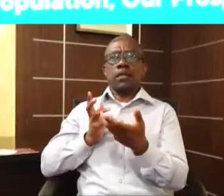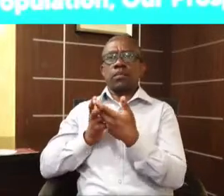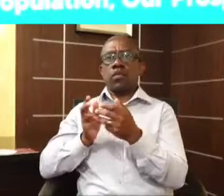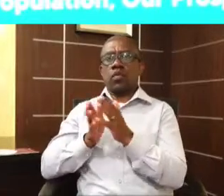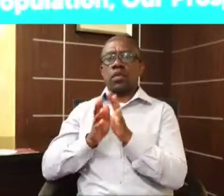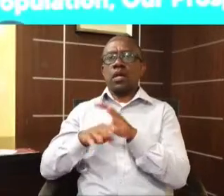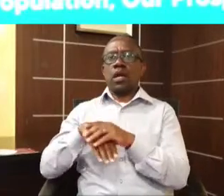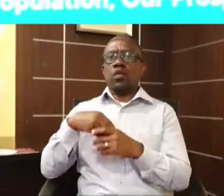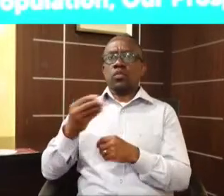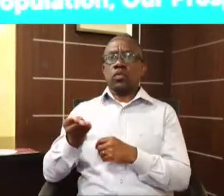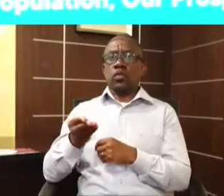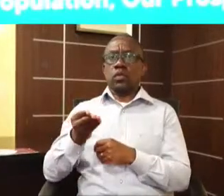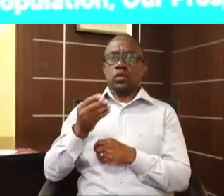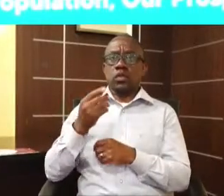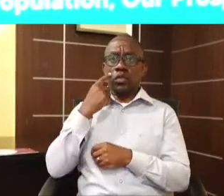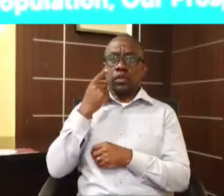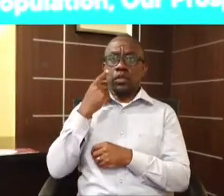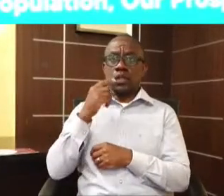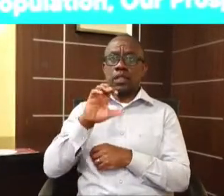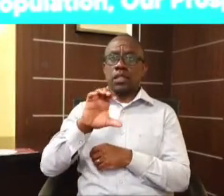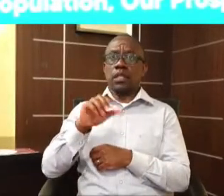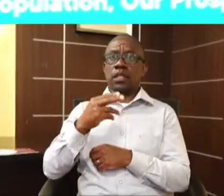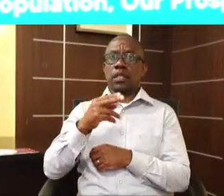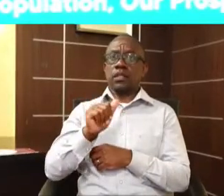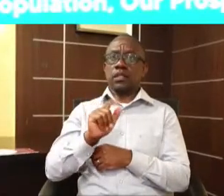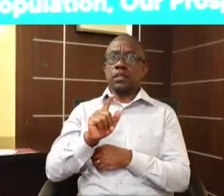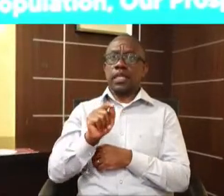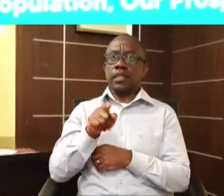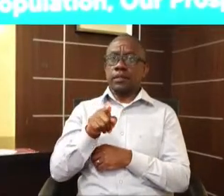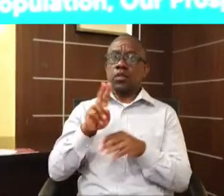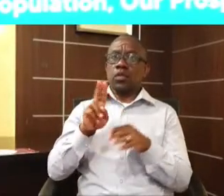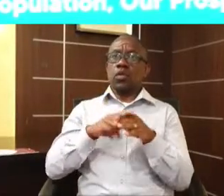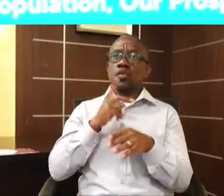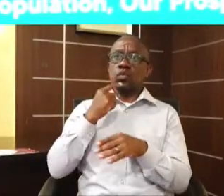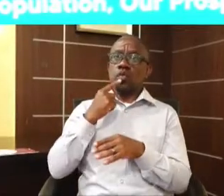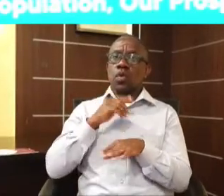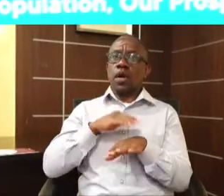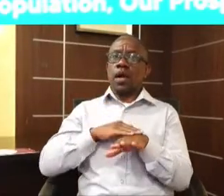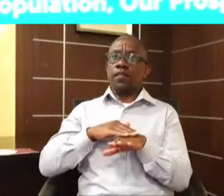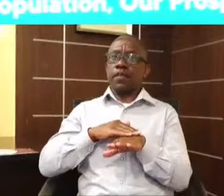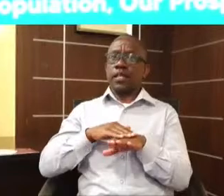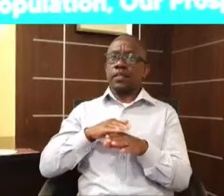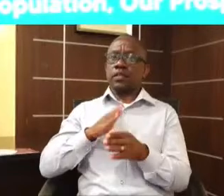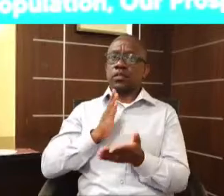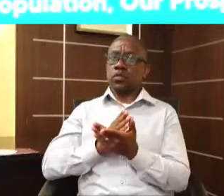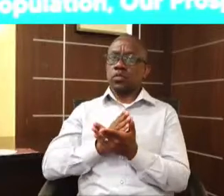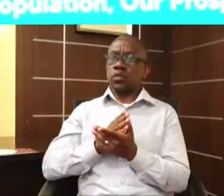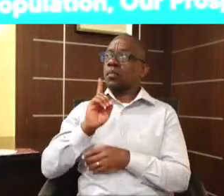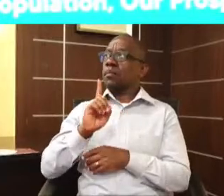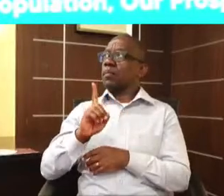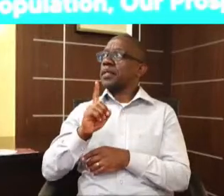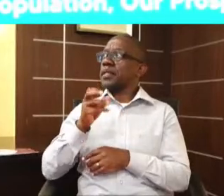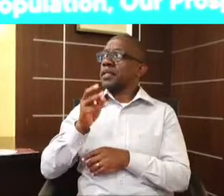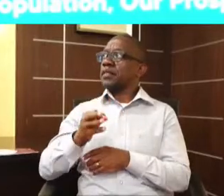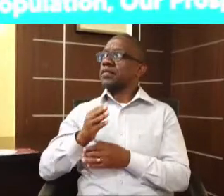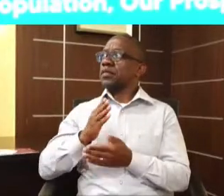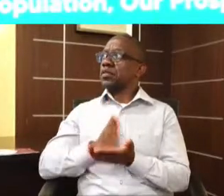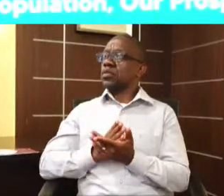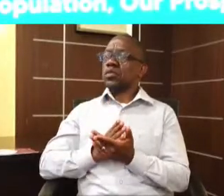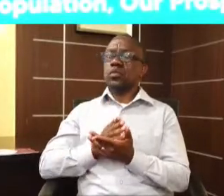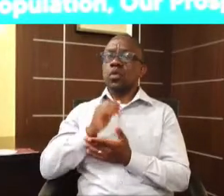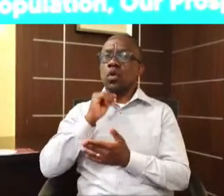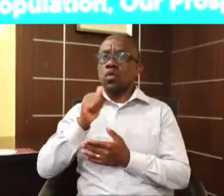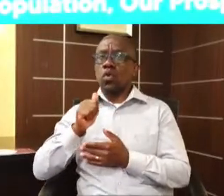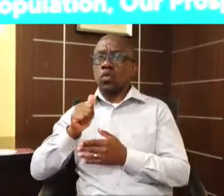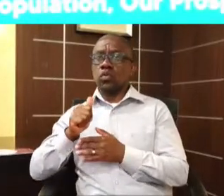that ChatGPT, for instance, is heavily used by Africans, right? So initially, if it was not to be